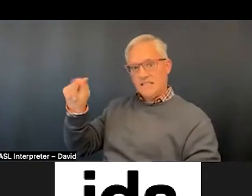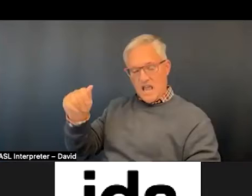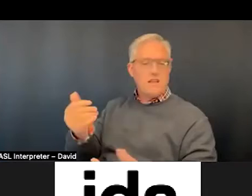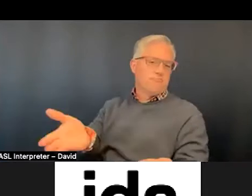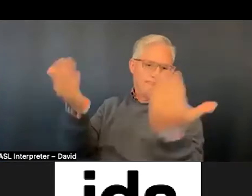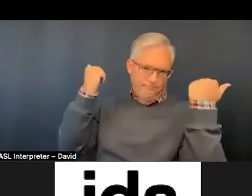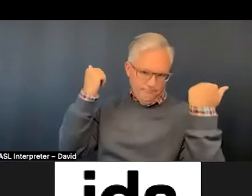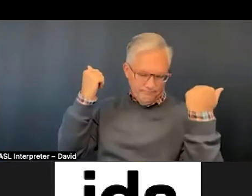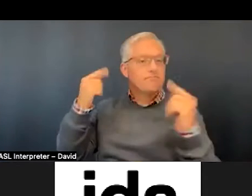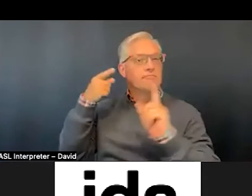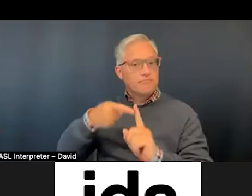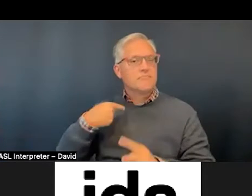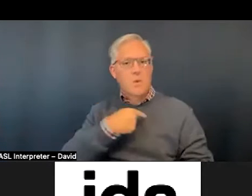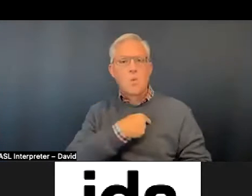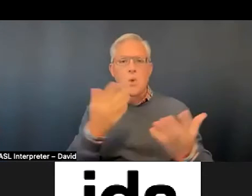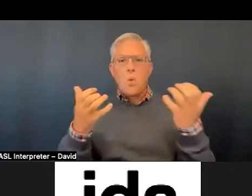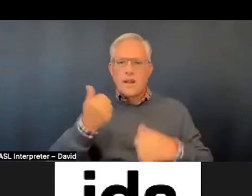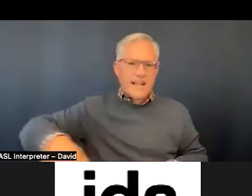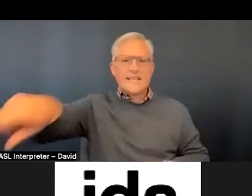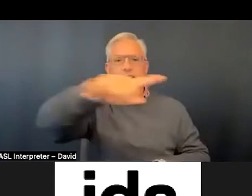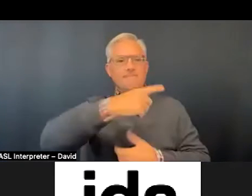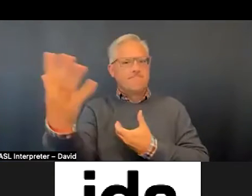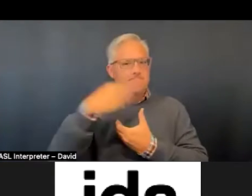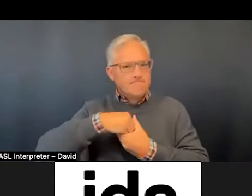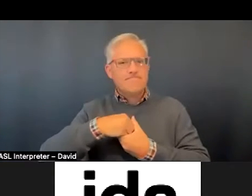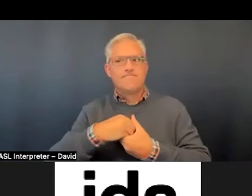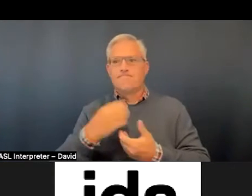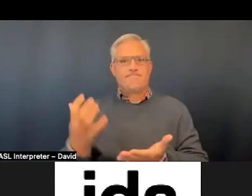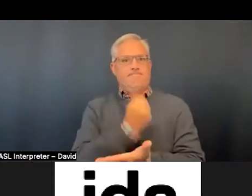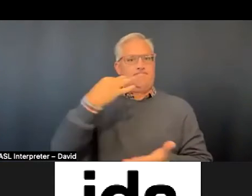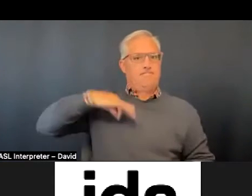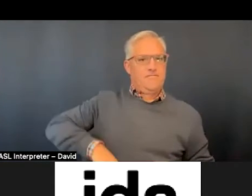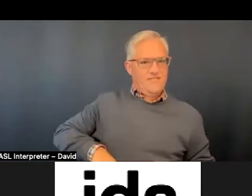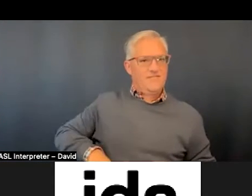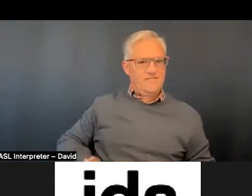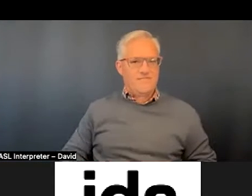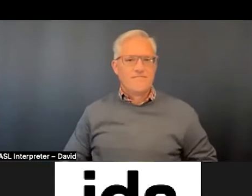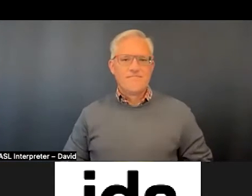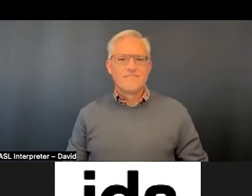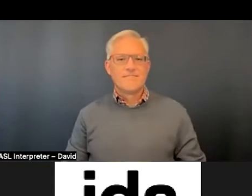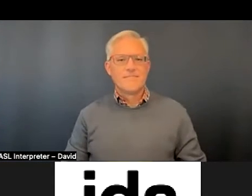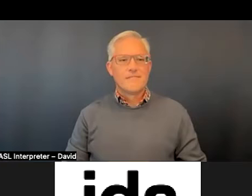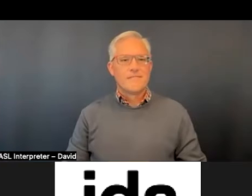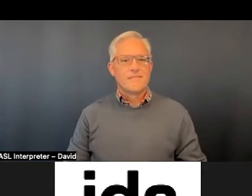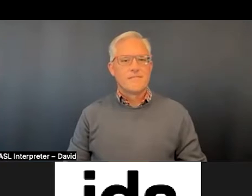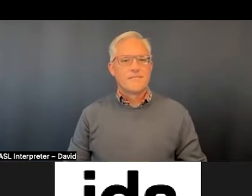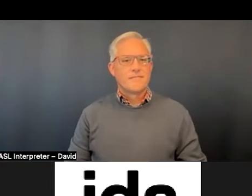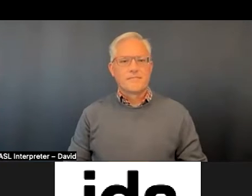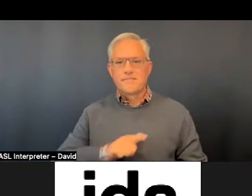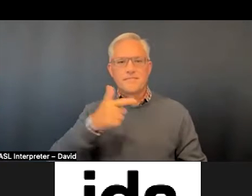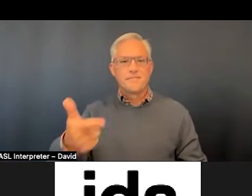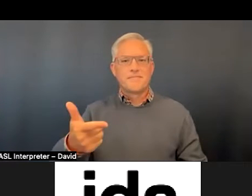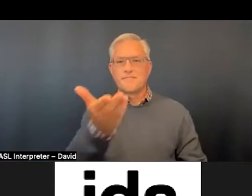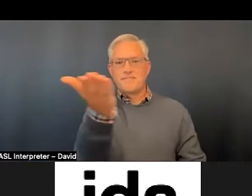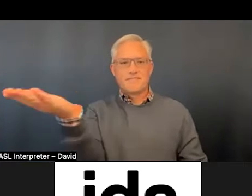that we want anyone in their career to be able to come and hopefully gain some opportunities from the PTE experience. And I guess I'll kick it back to you.